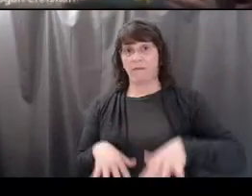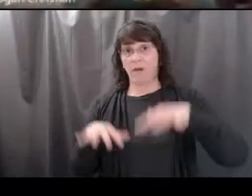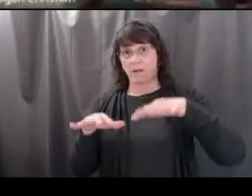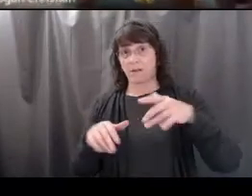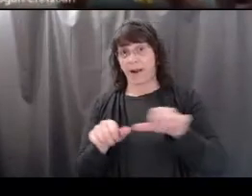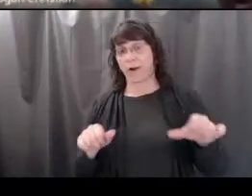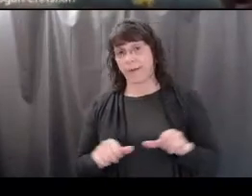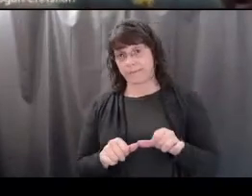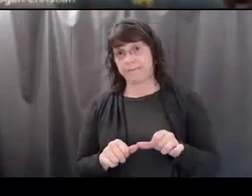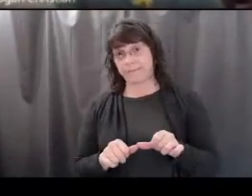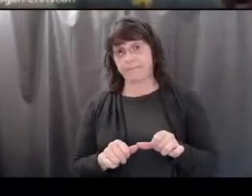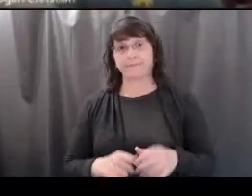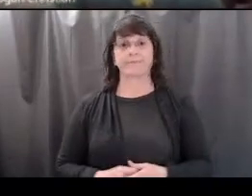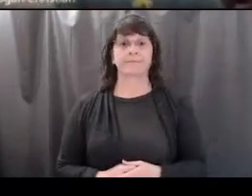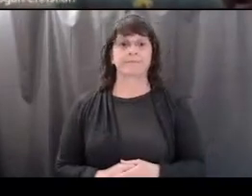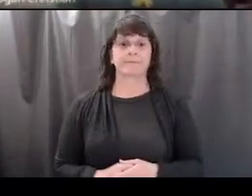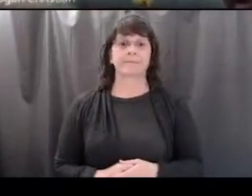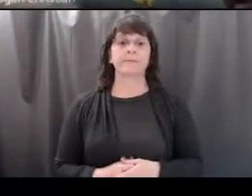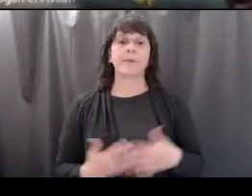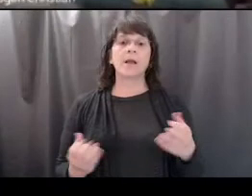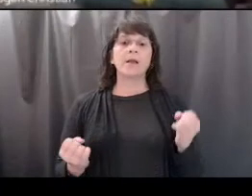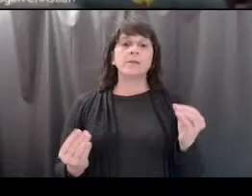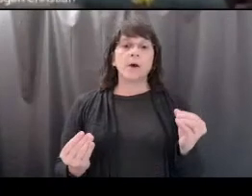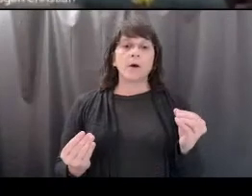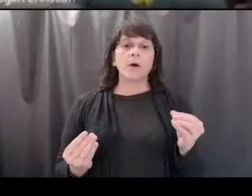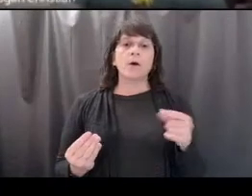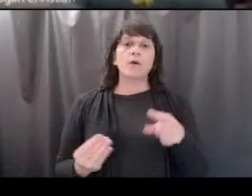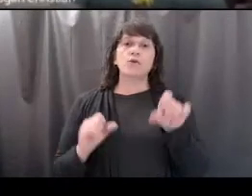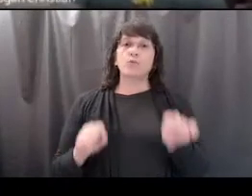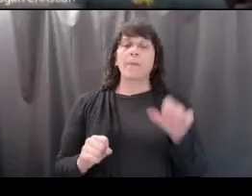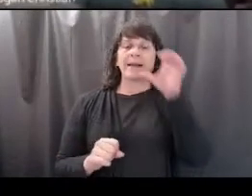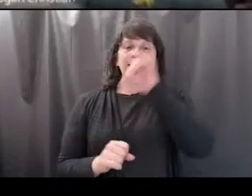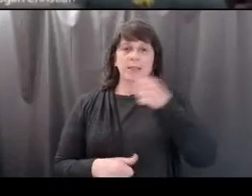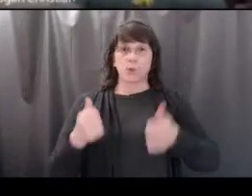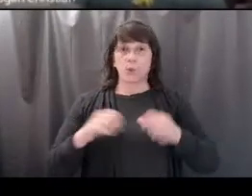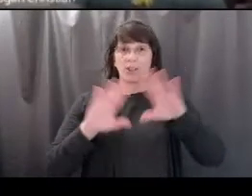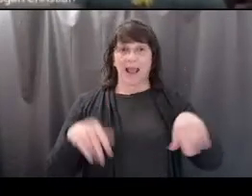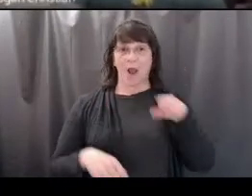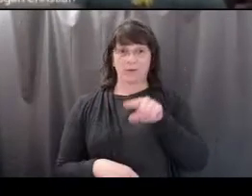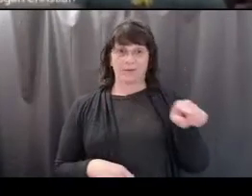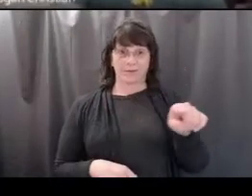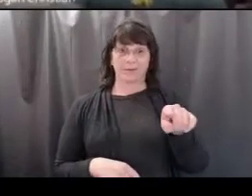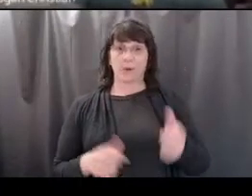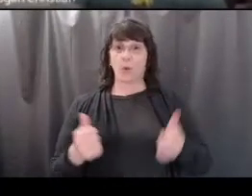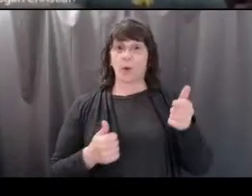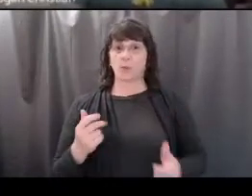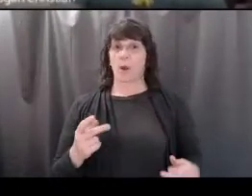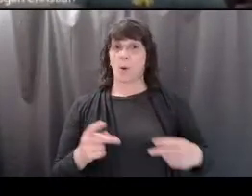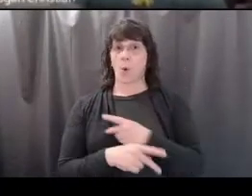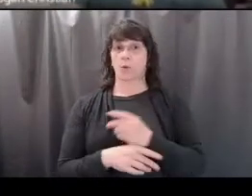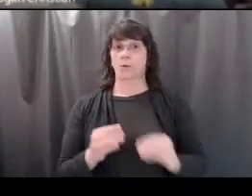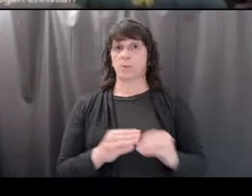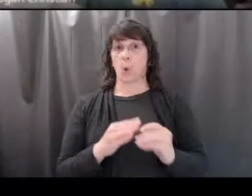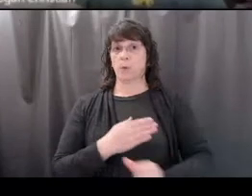are next to floodplains. So you could probably guess which house in this picture would be